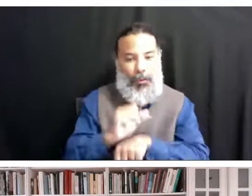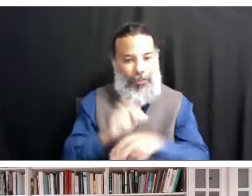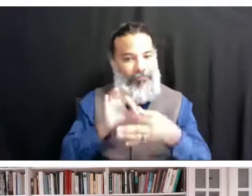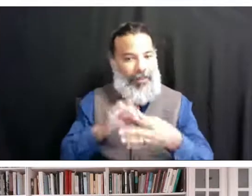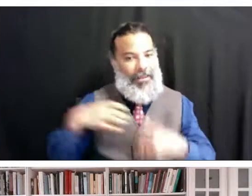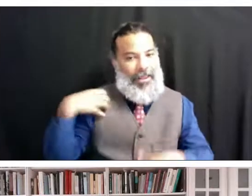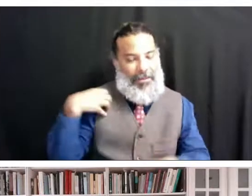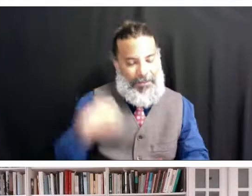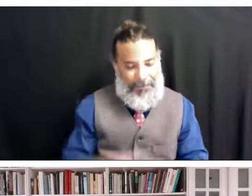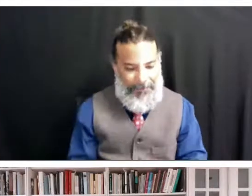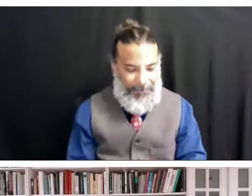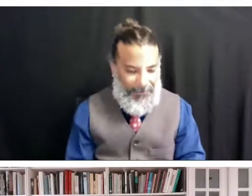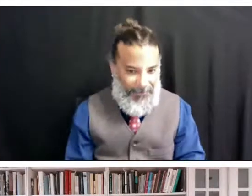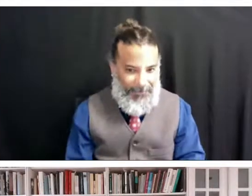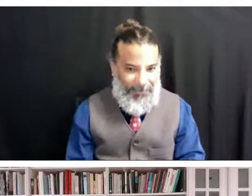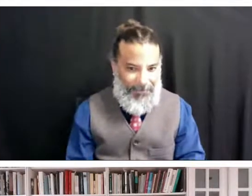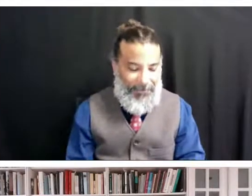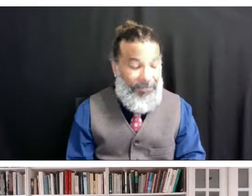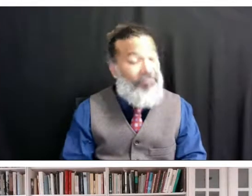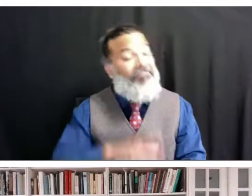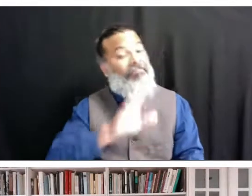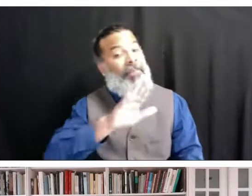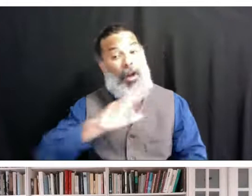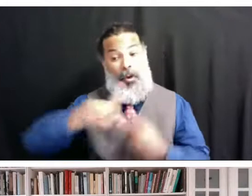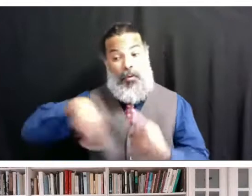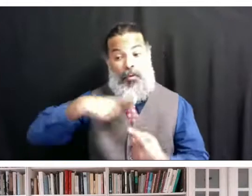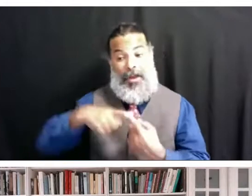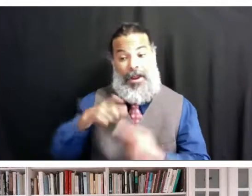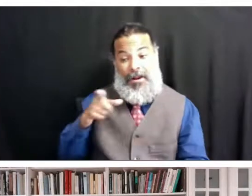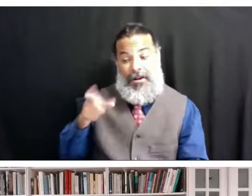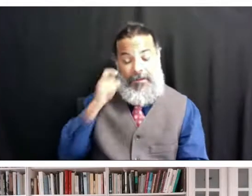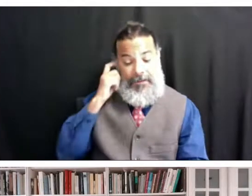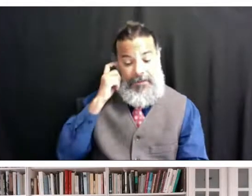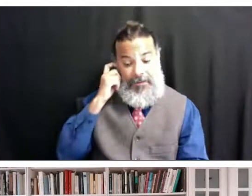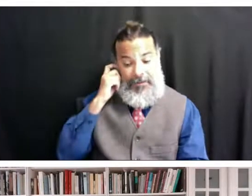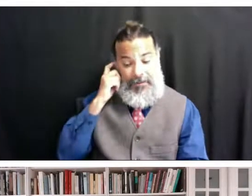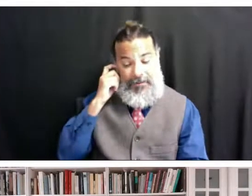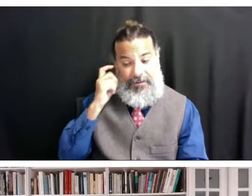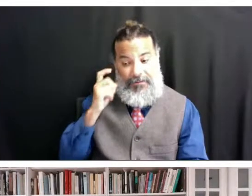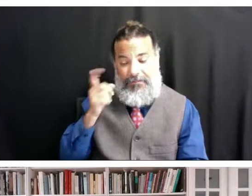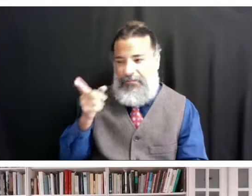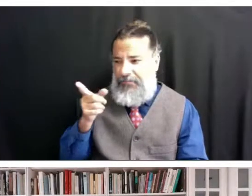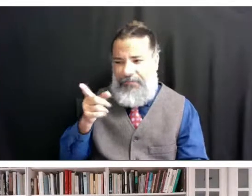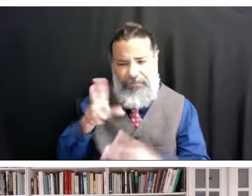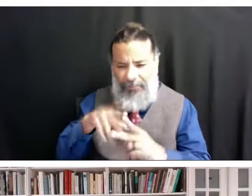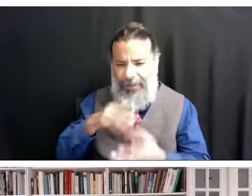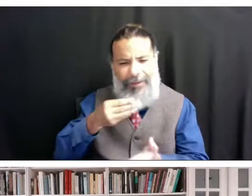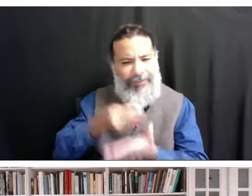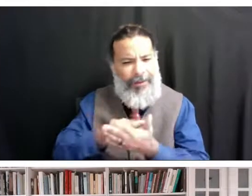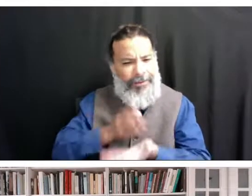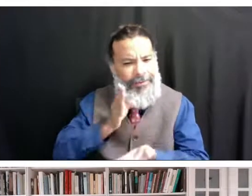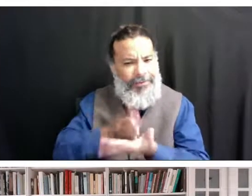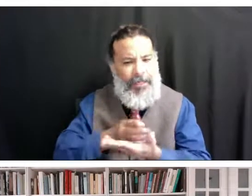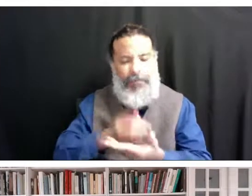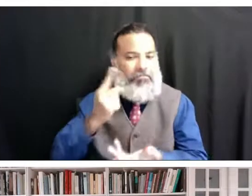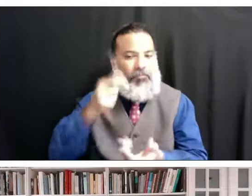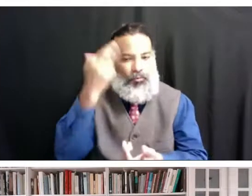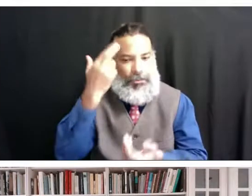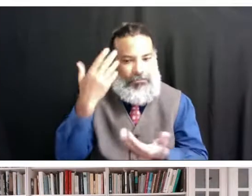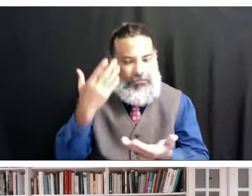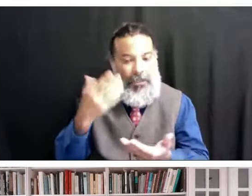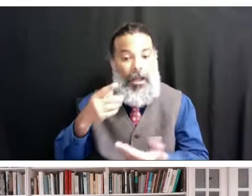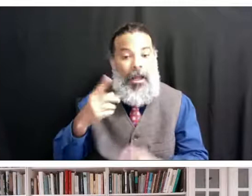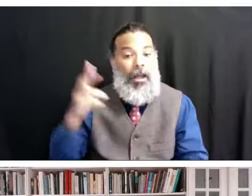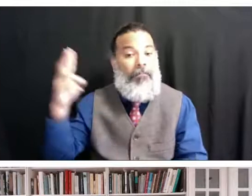Capitol. When the building was either the financing stopped or whatever, they would